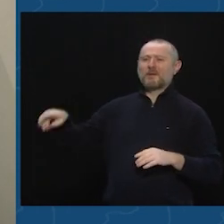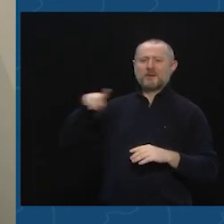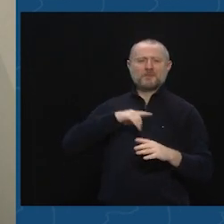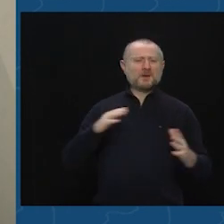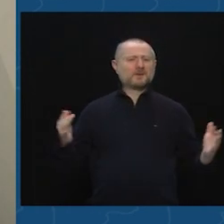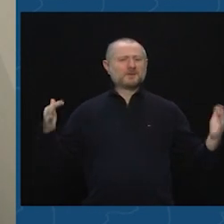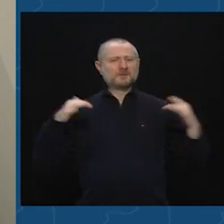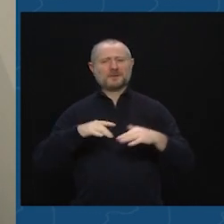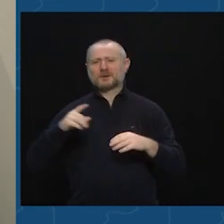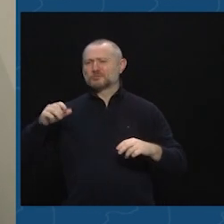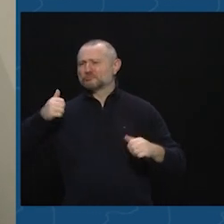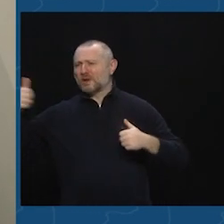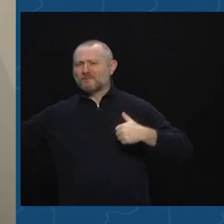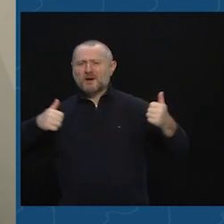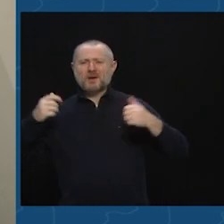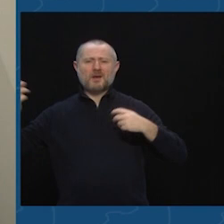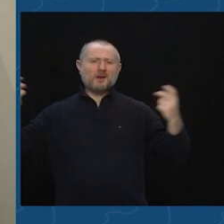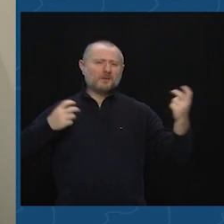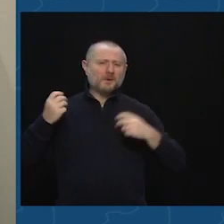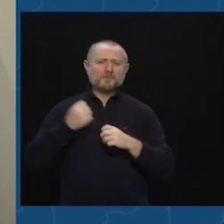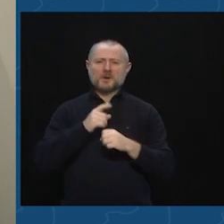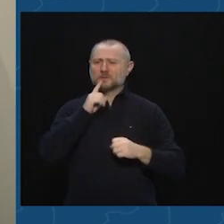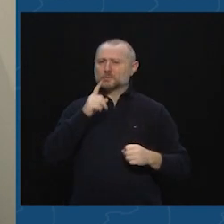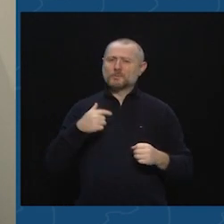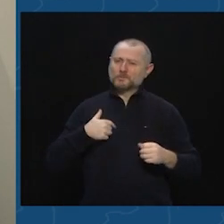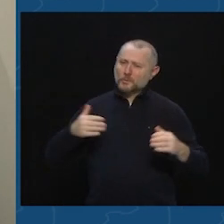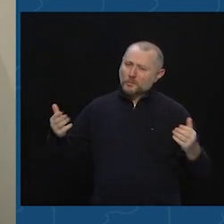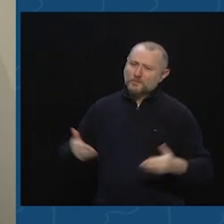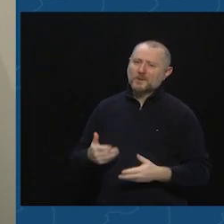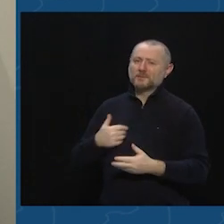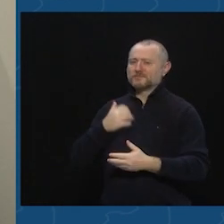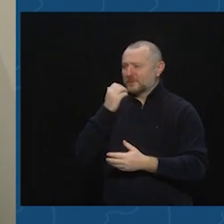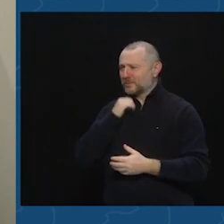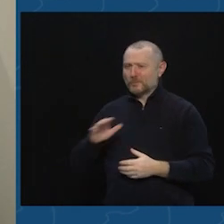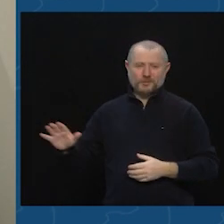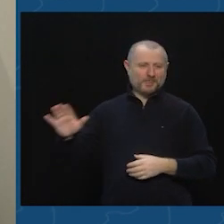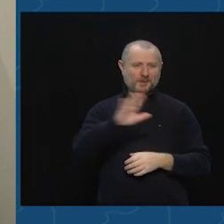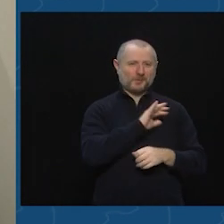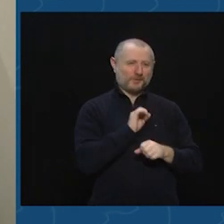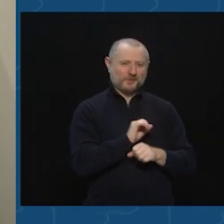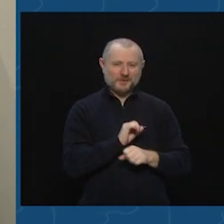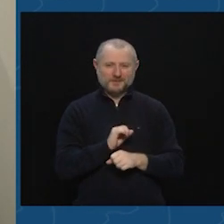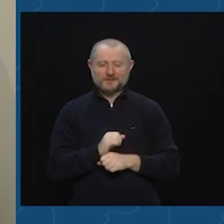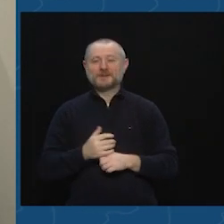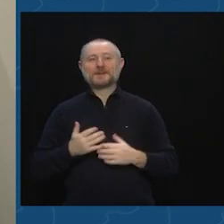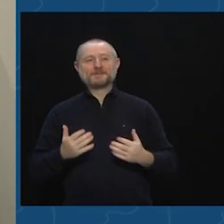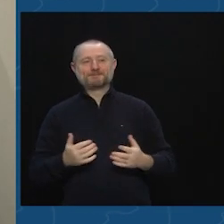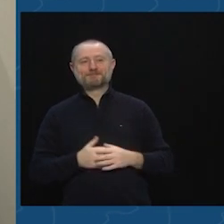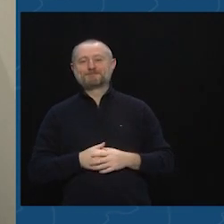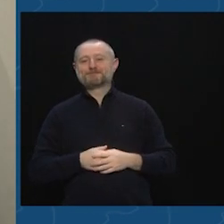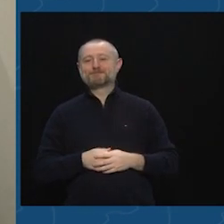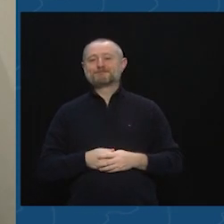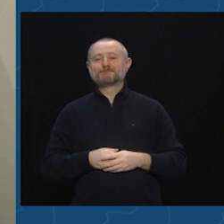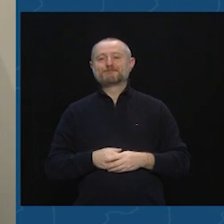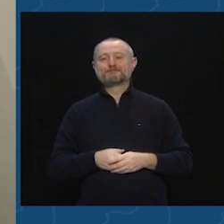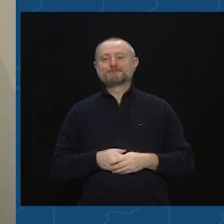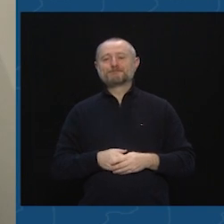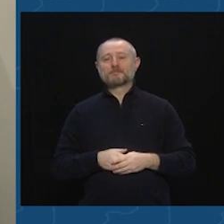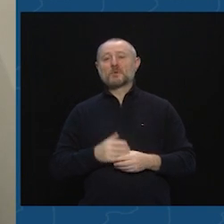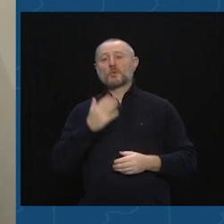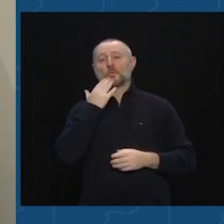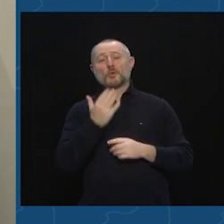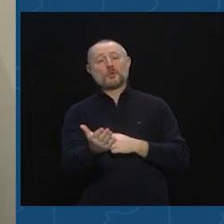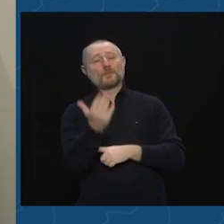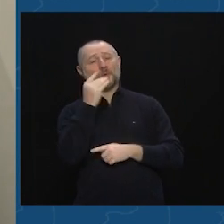So first question. Good morning, Governor. Grace Ashford with the New York Times. Congratulations on 6 months in